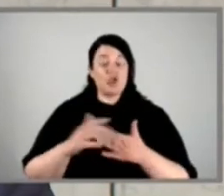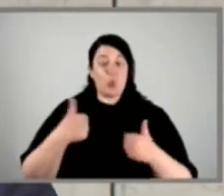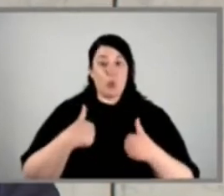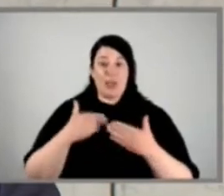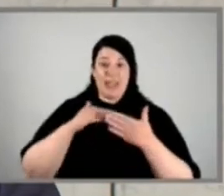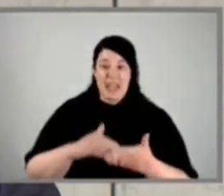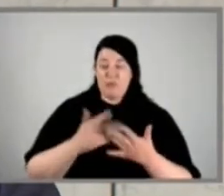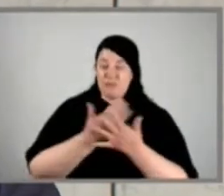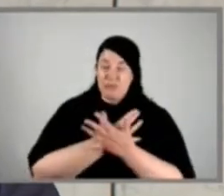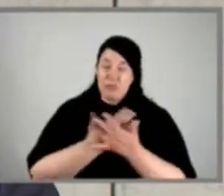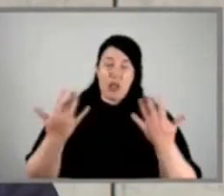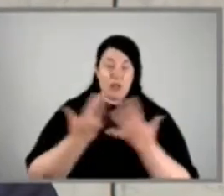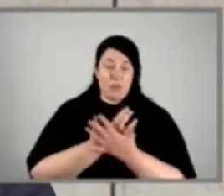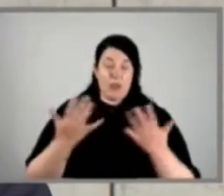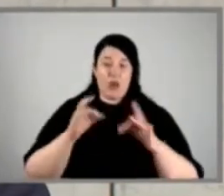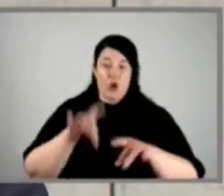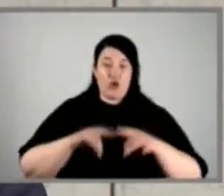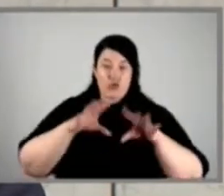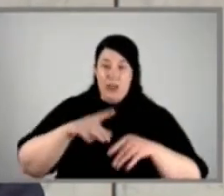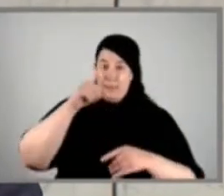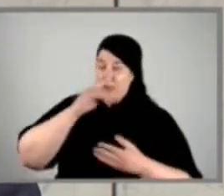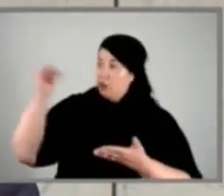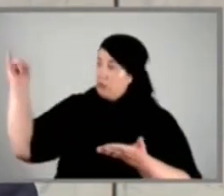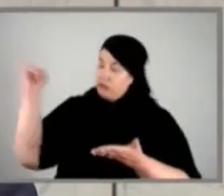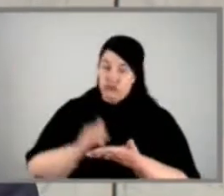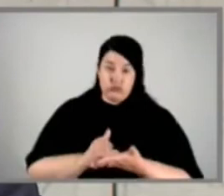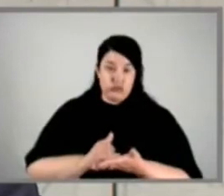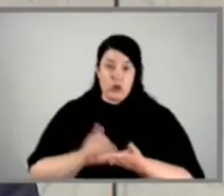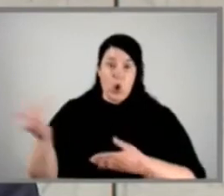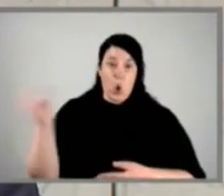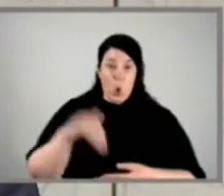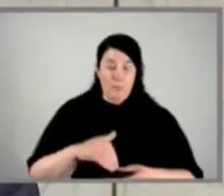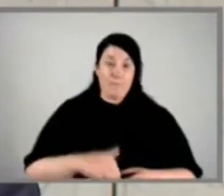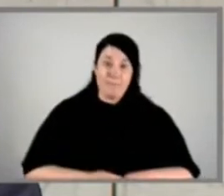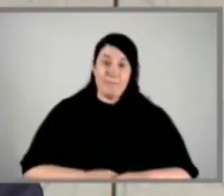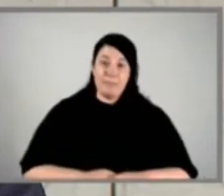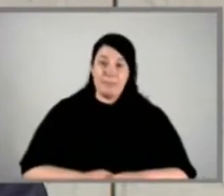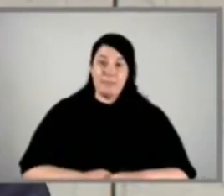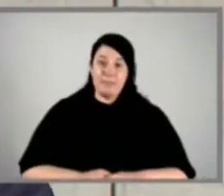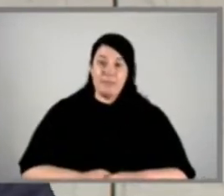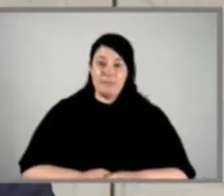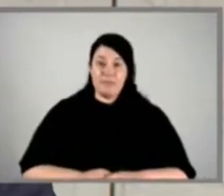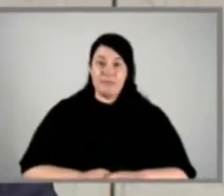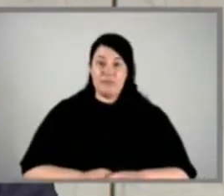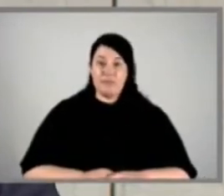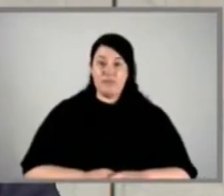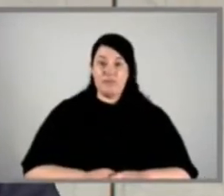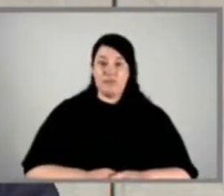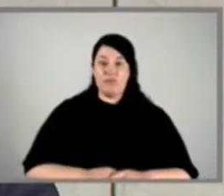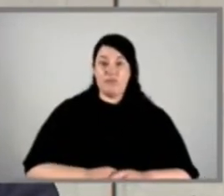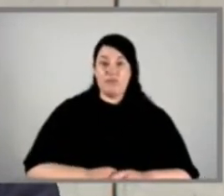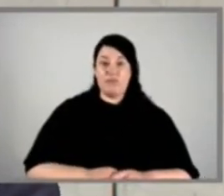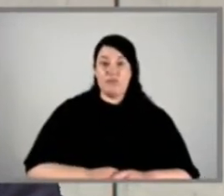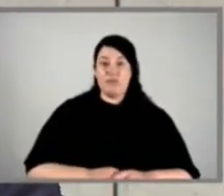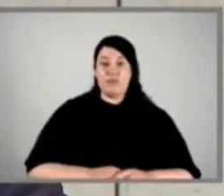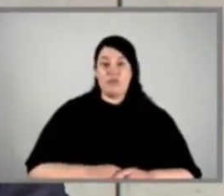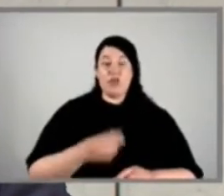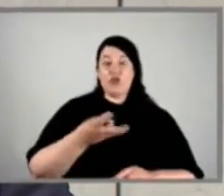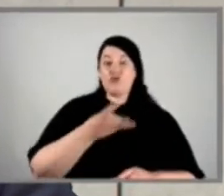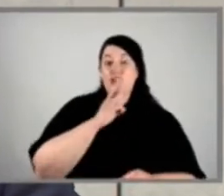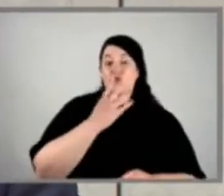citizens and permanent residents return home directly, and that includes over 10,000 on 358 flights, of